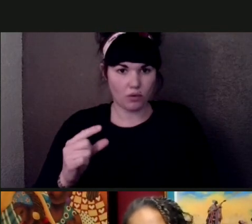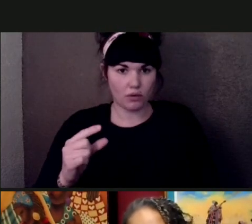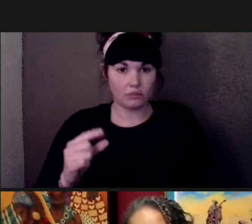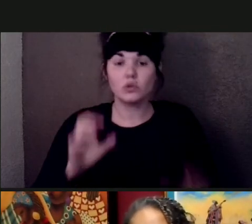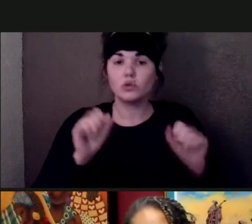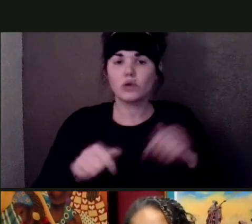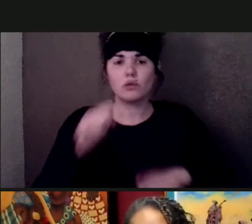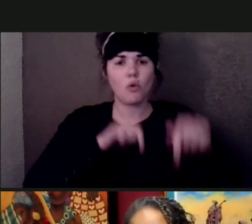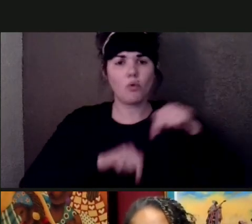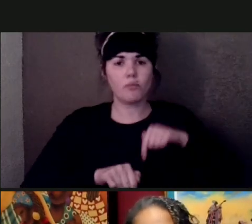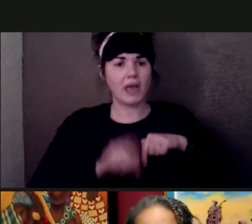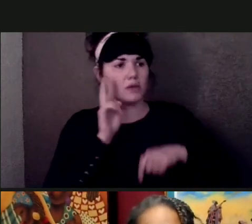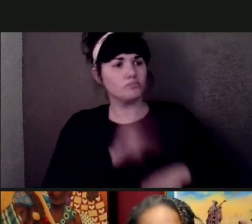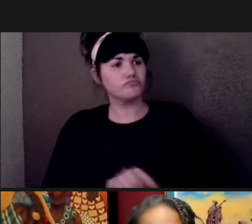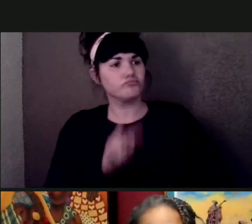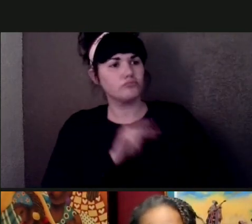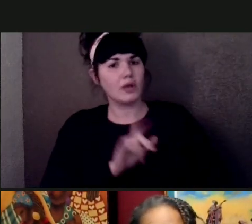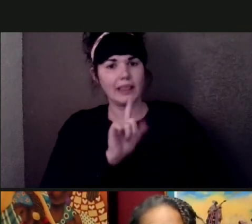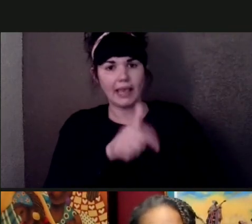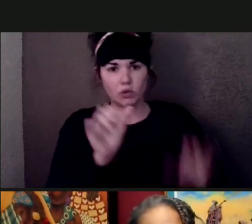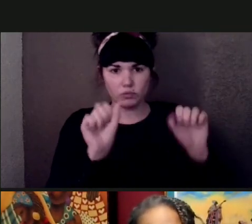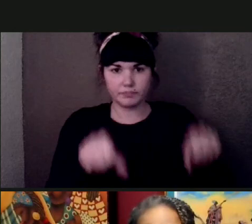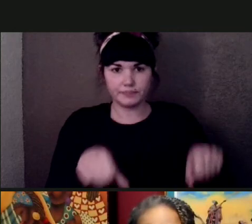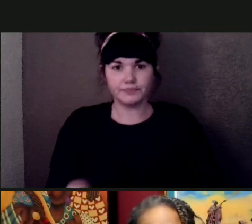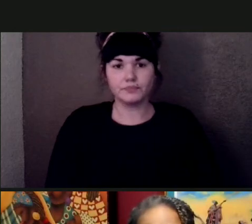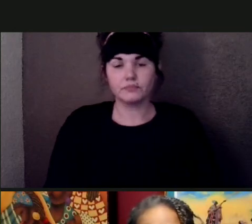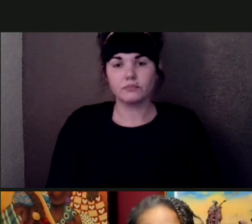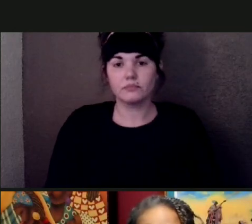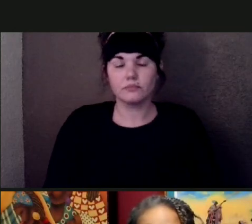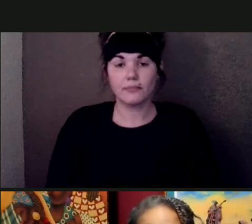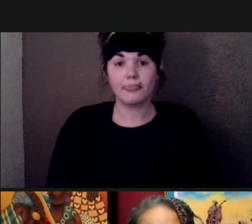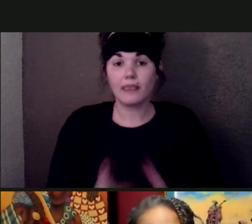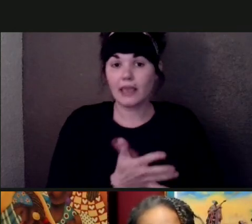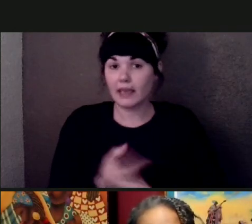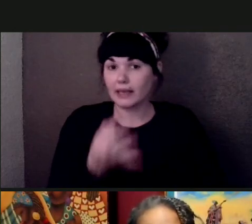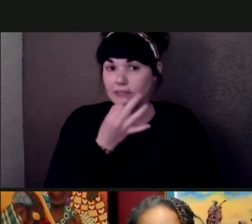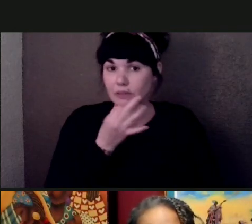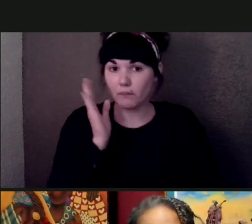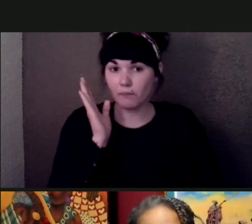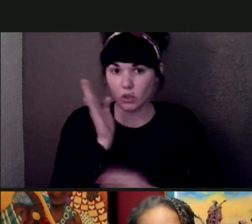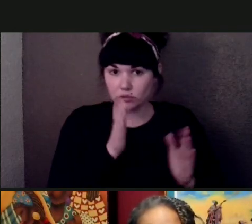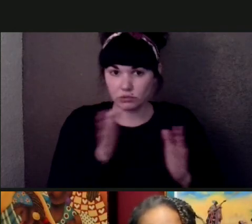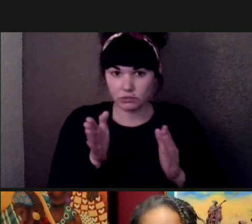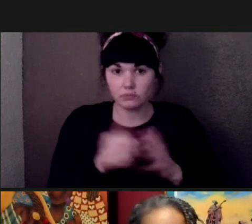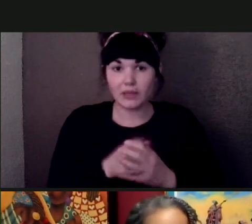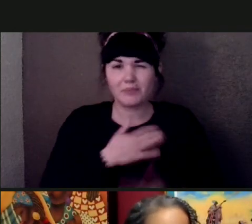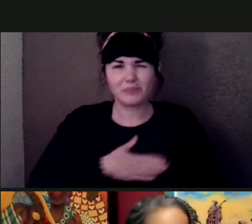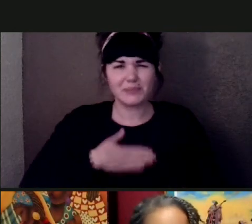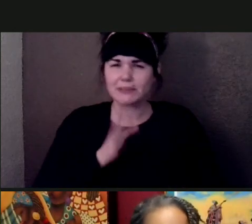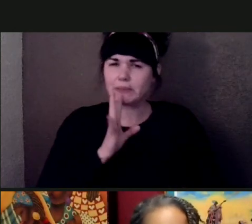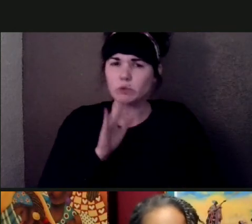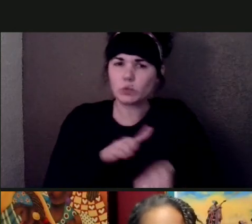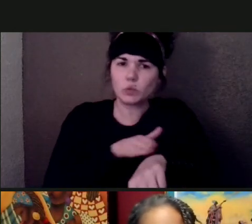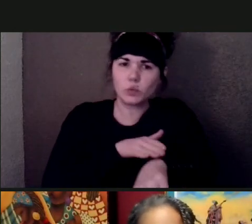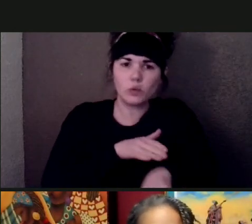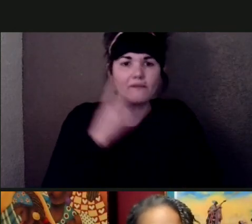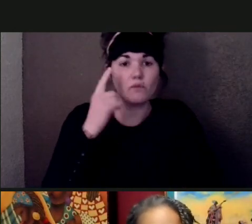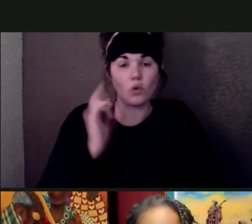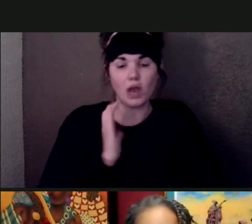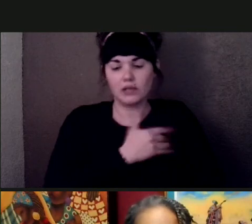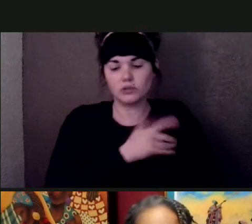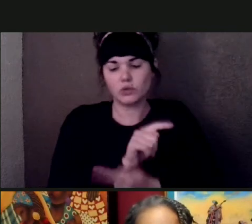For our experts, please remember to speak slowly for our translators. They really want to